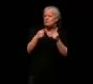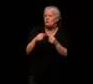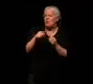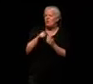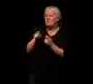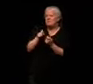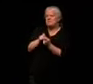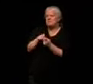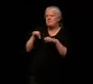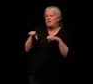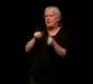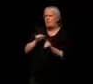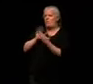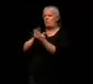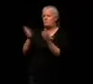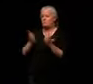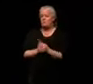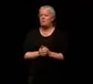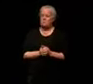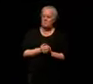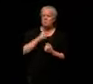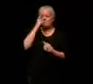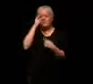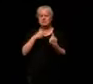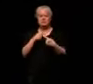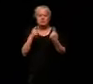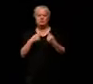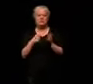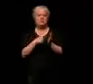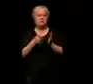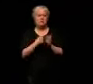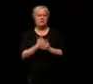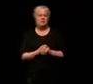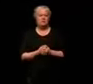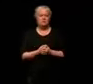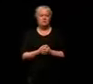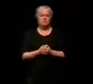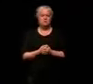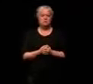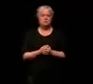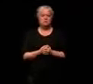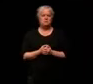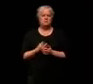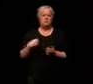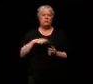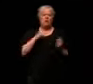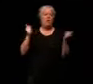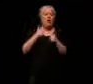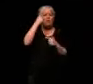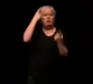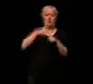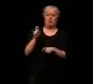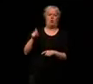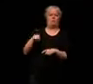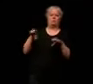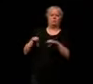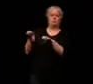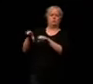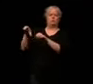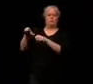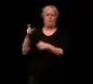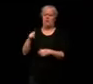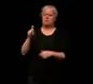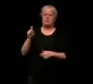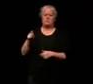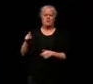Our arguments are often not about whether or not to do something. They're about how to do something. Often